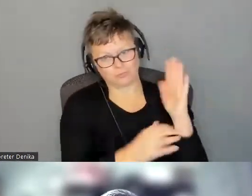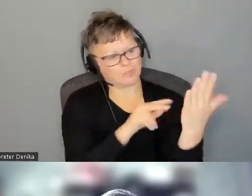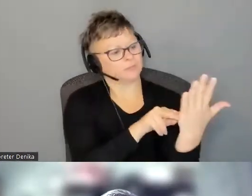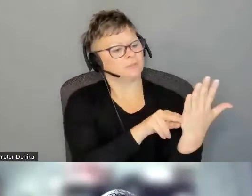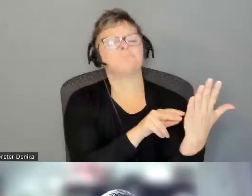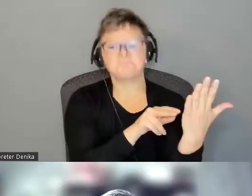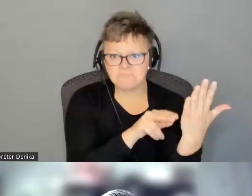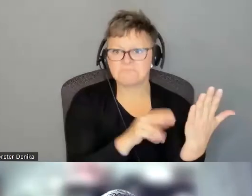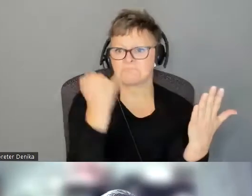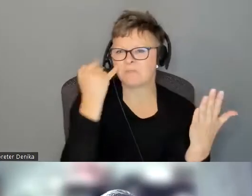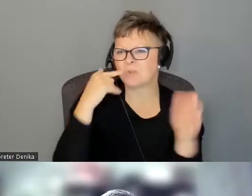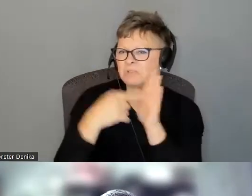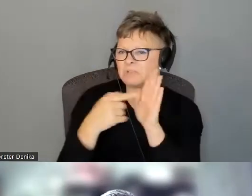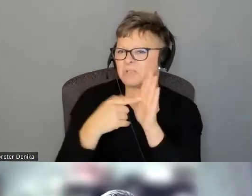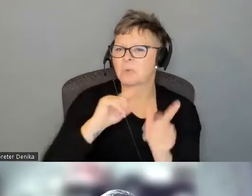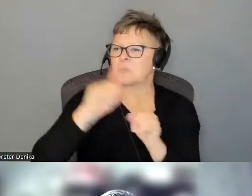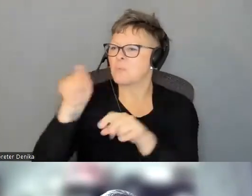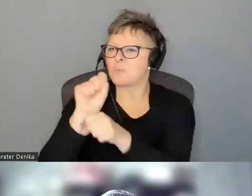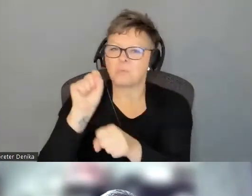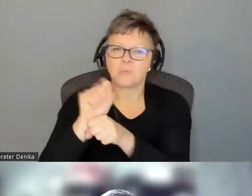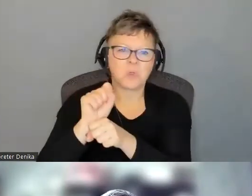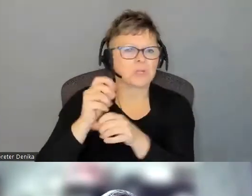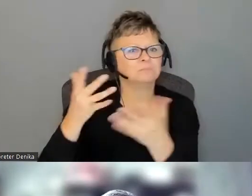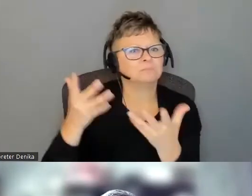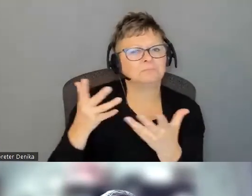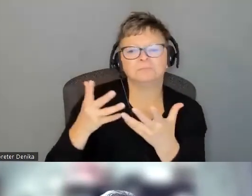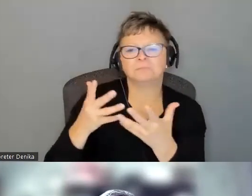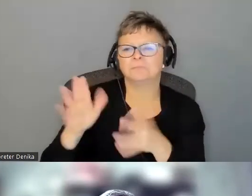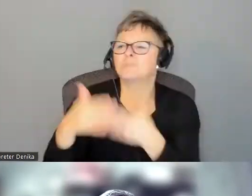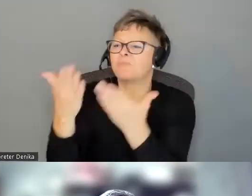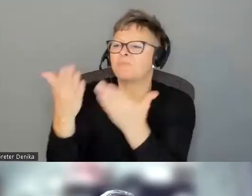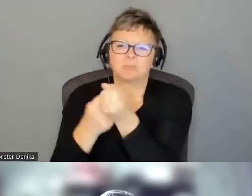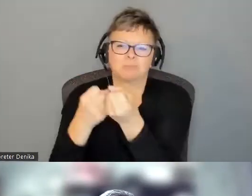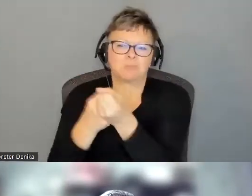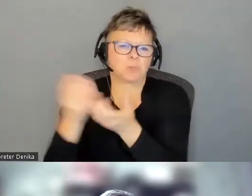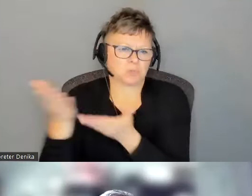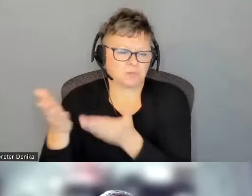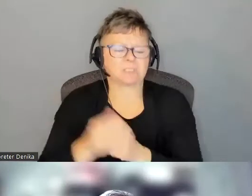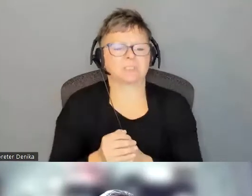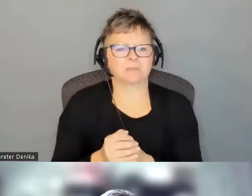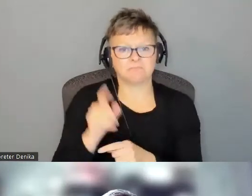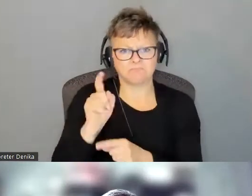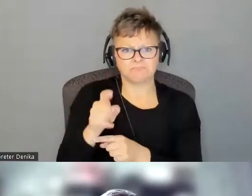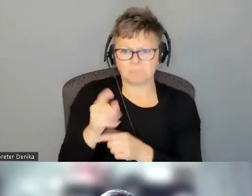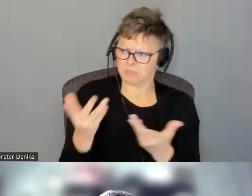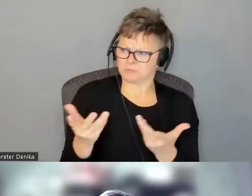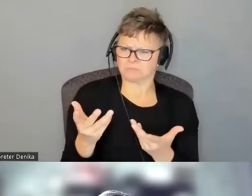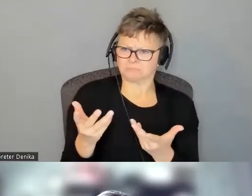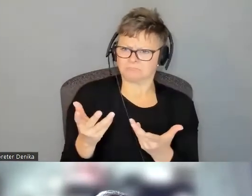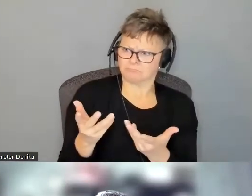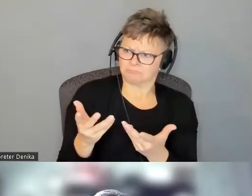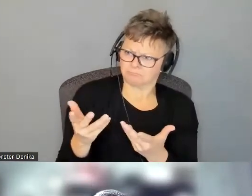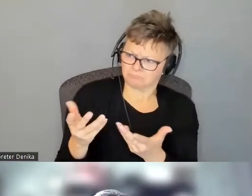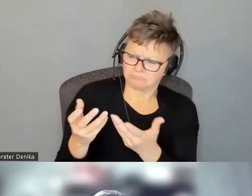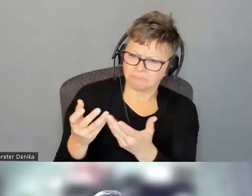the or different providing support services for clients in their workspace. And on